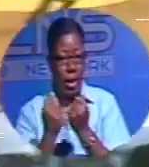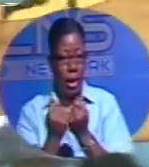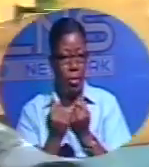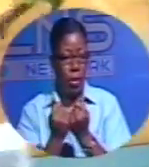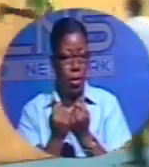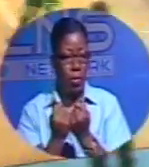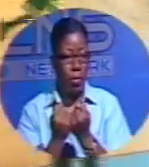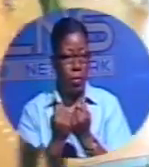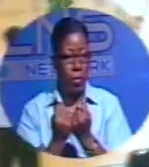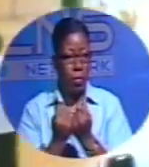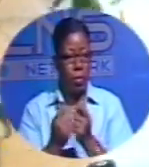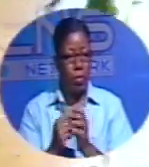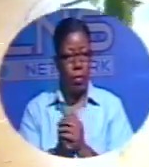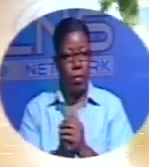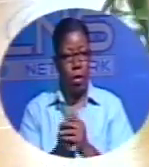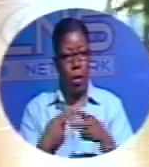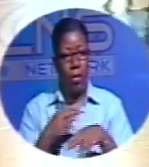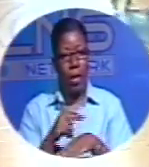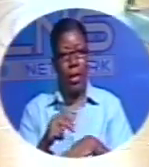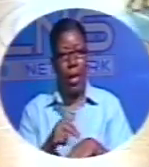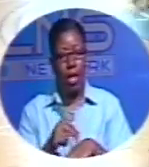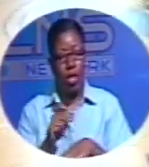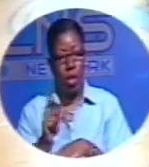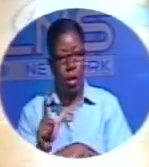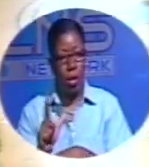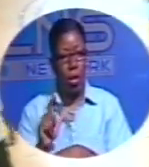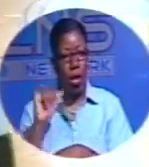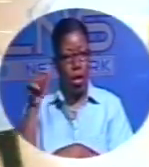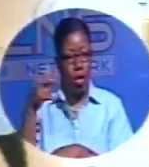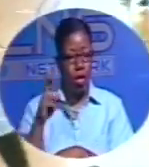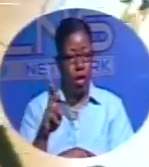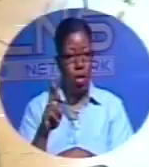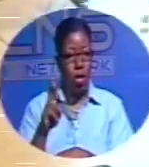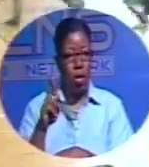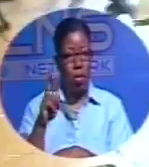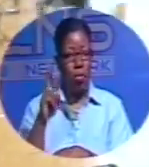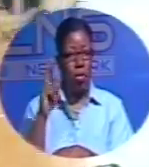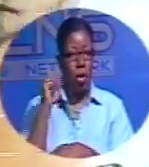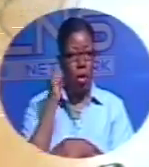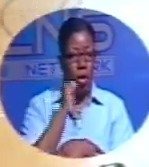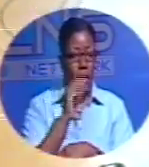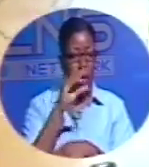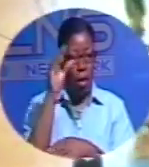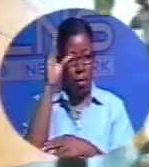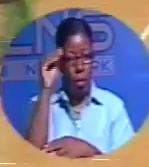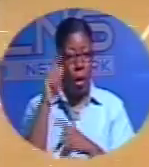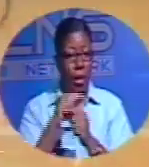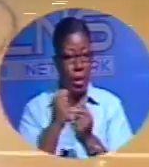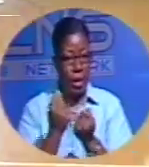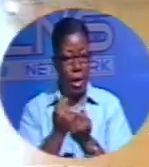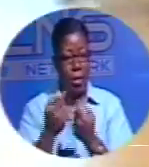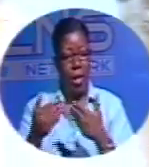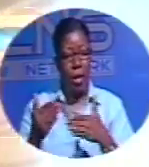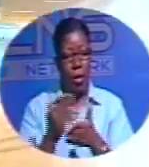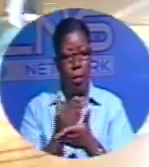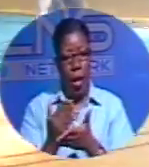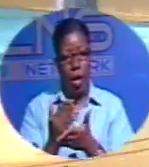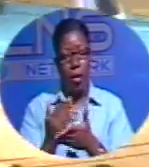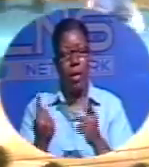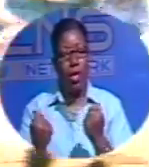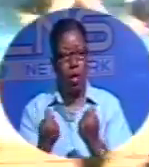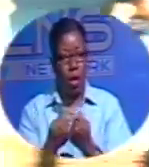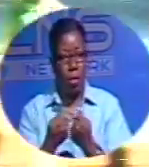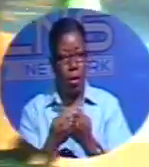have the national junior girls and boys team being a part of the tournament. AU really will go